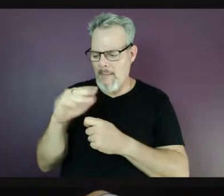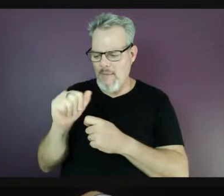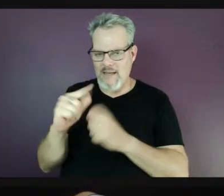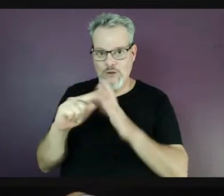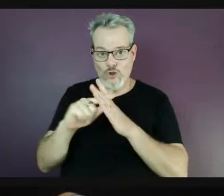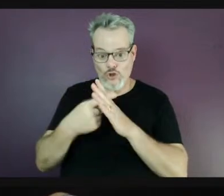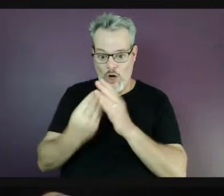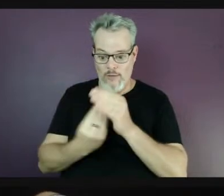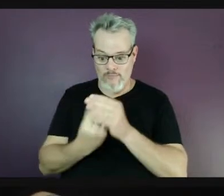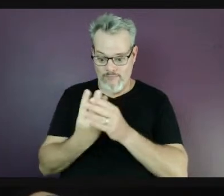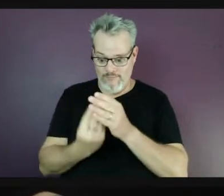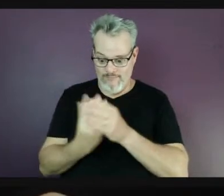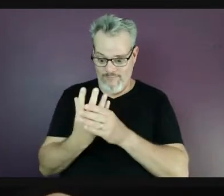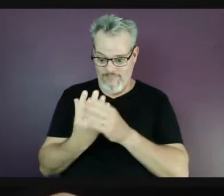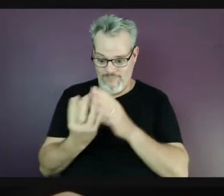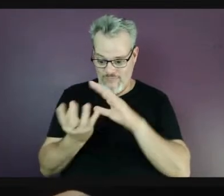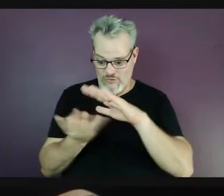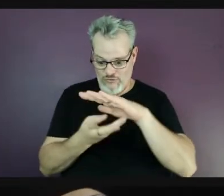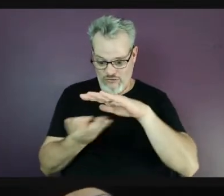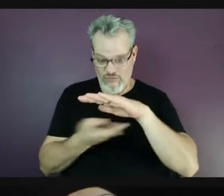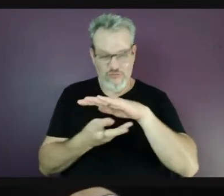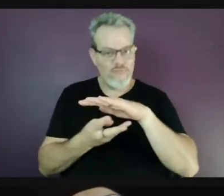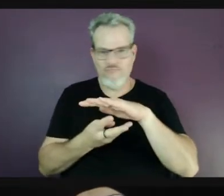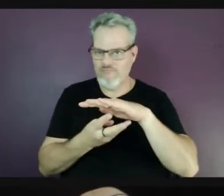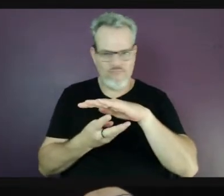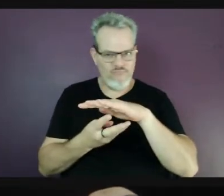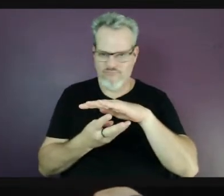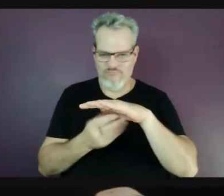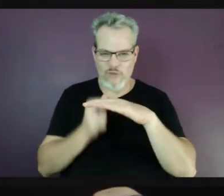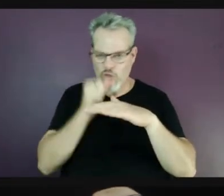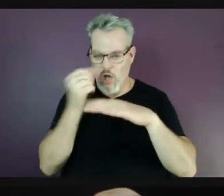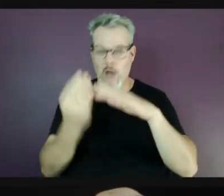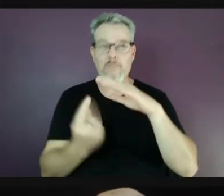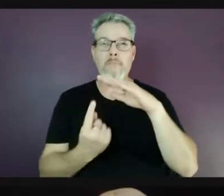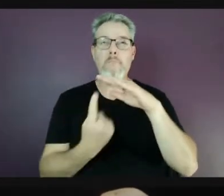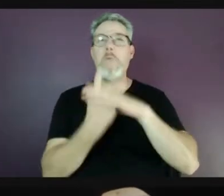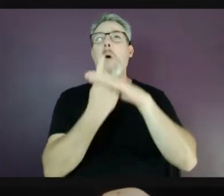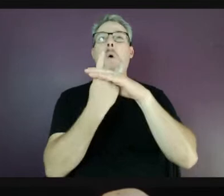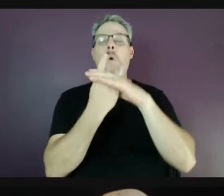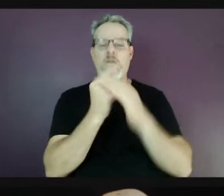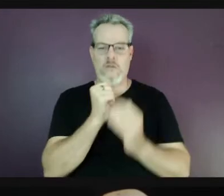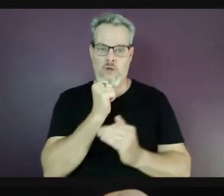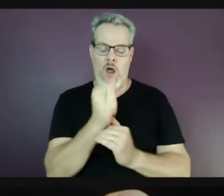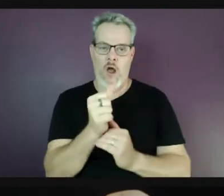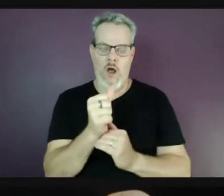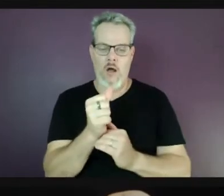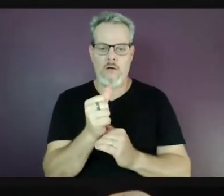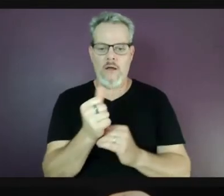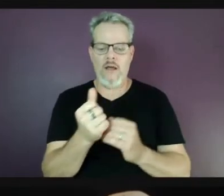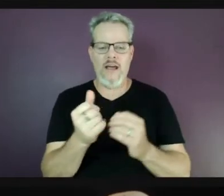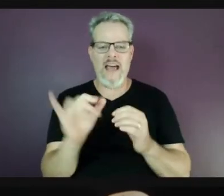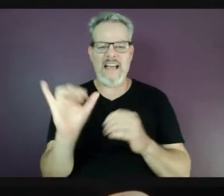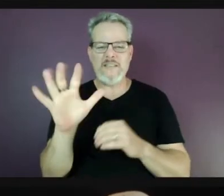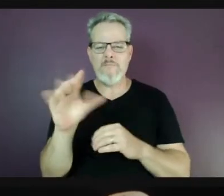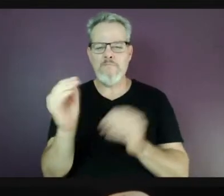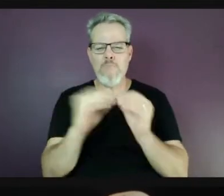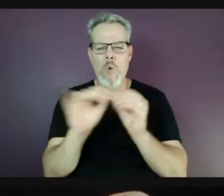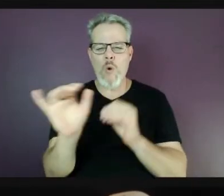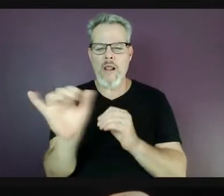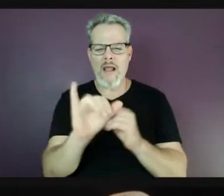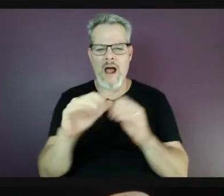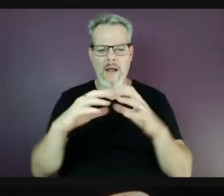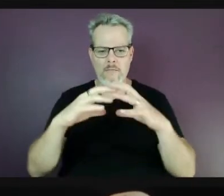to here and it's trying to erupt straight upwards and cracking the ground above it. It's more like it's bulging the ground in that